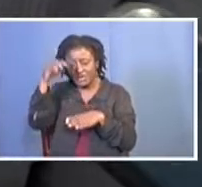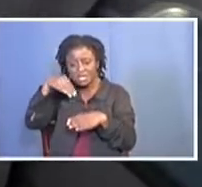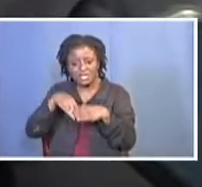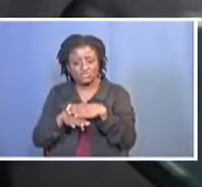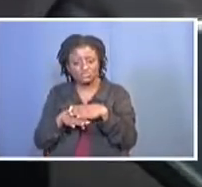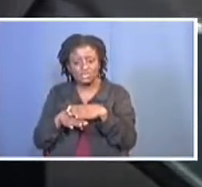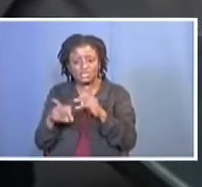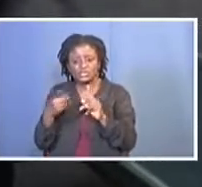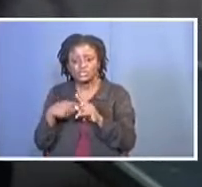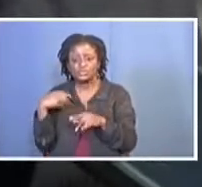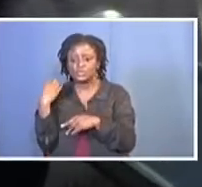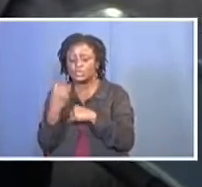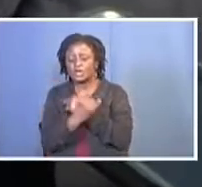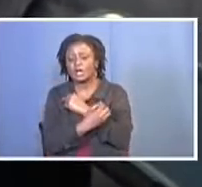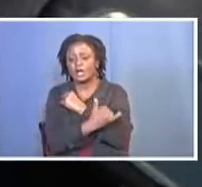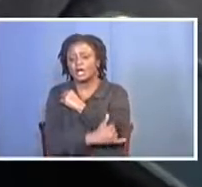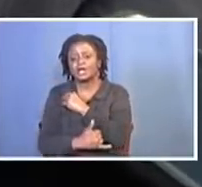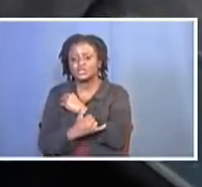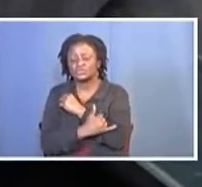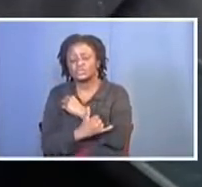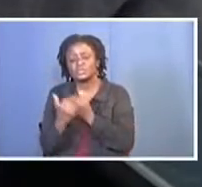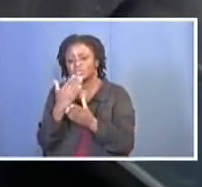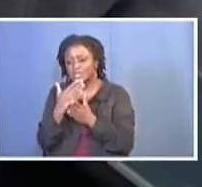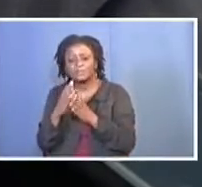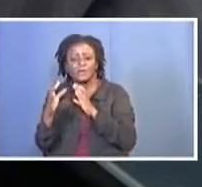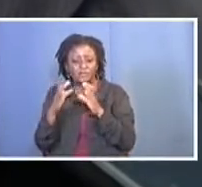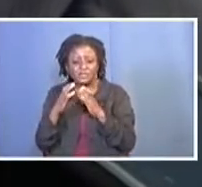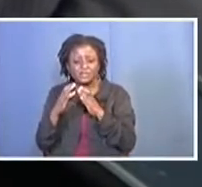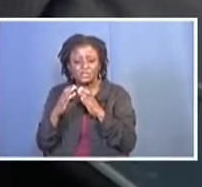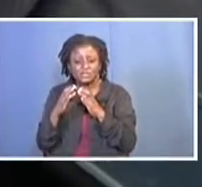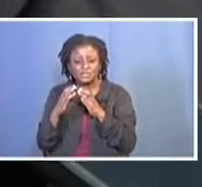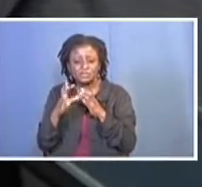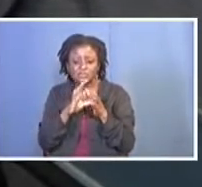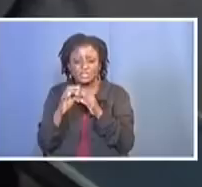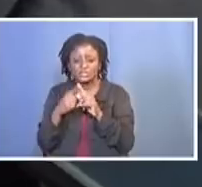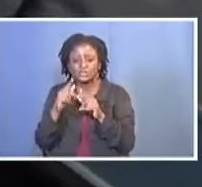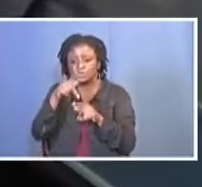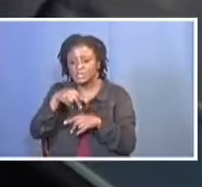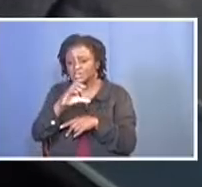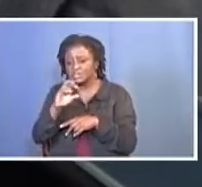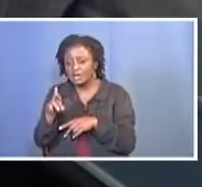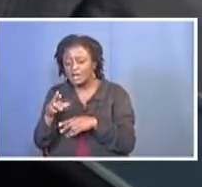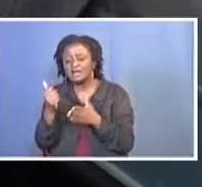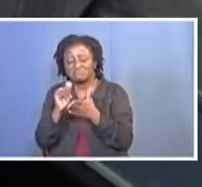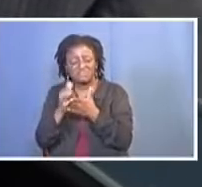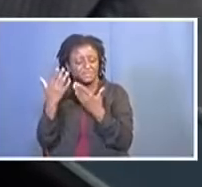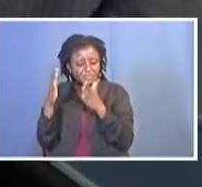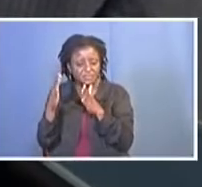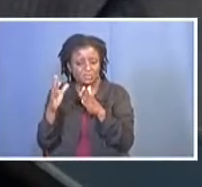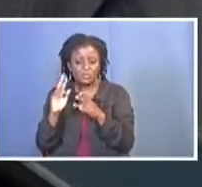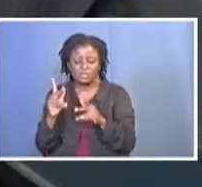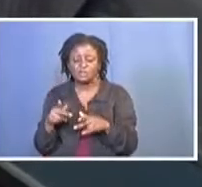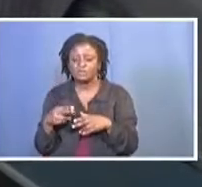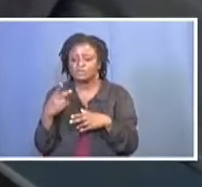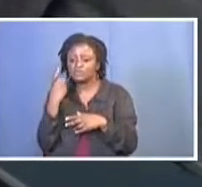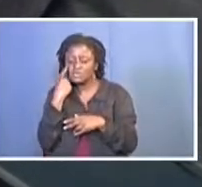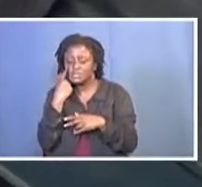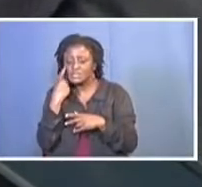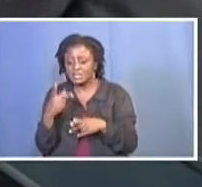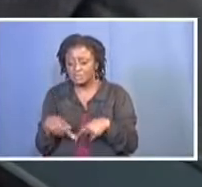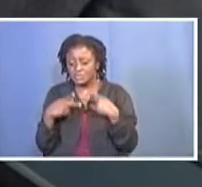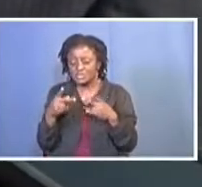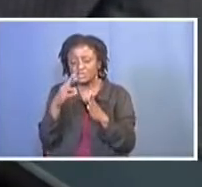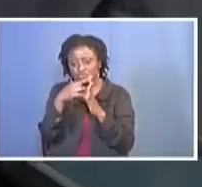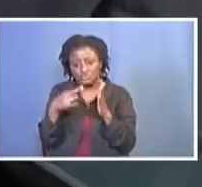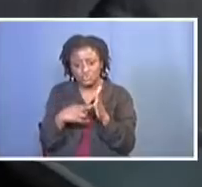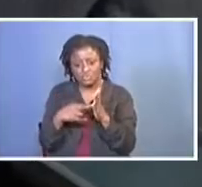some contemplation with respect to the PCR. That's behind us. We recently gazetted the rules that confirm that we're